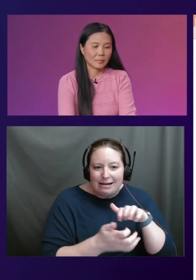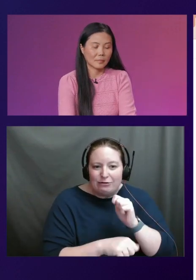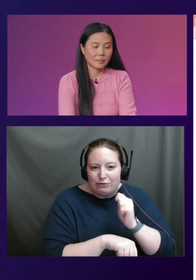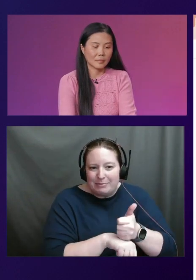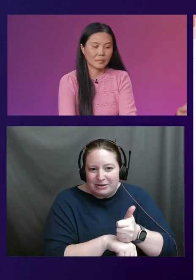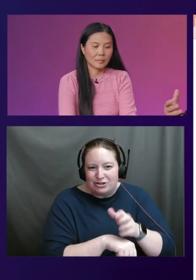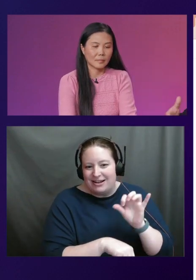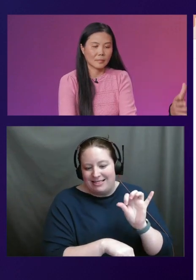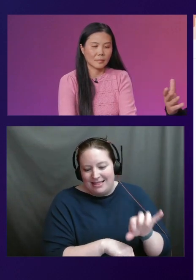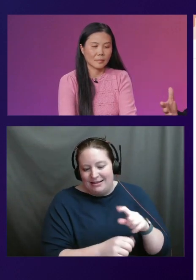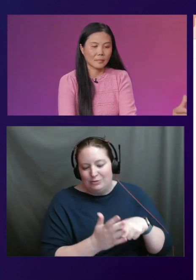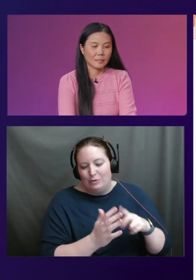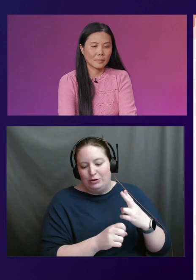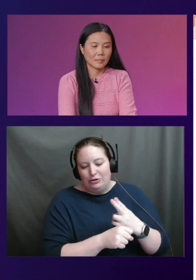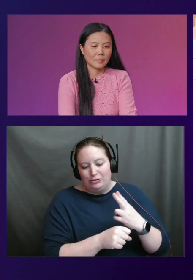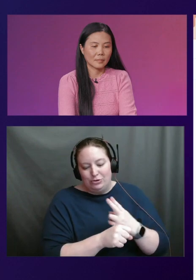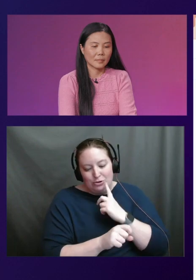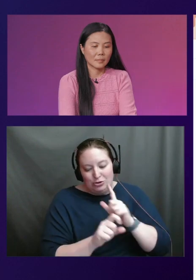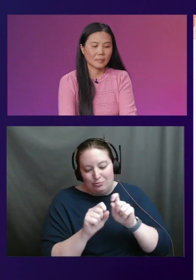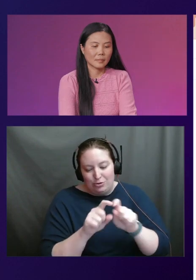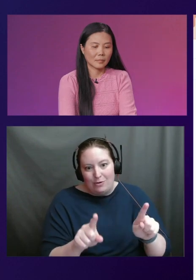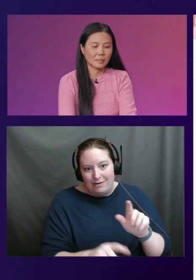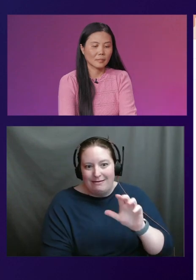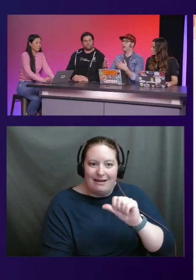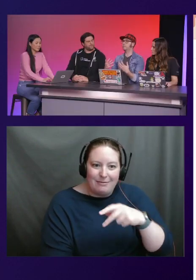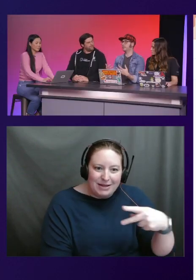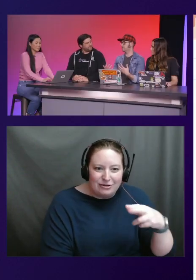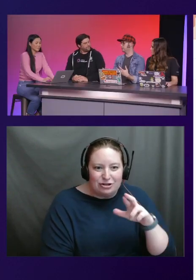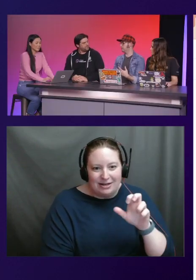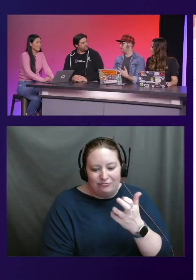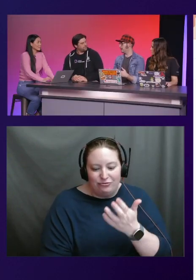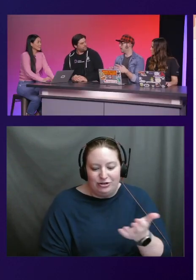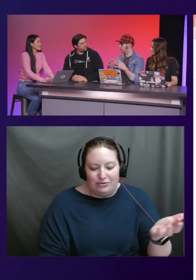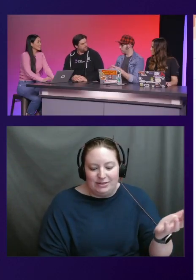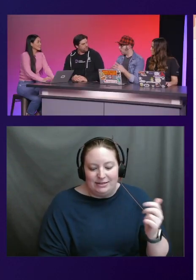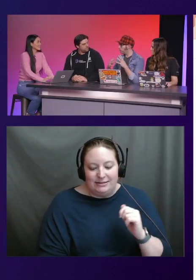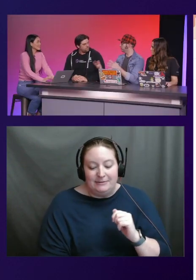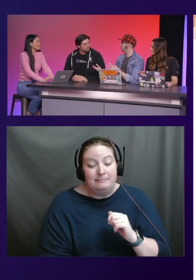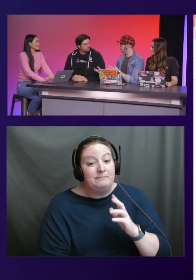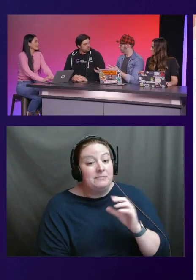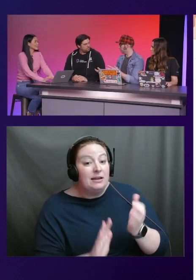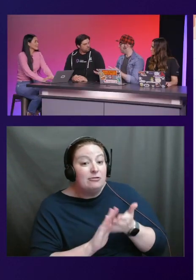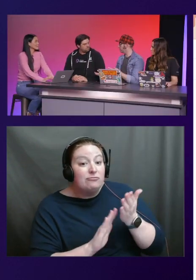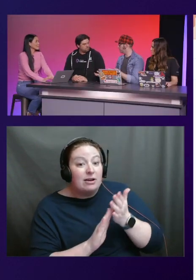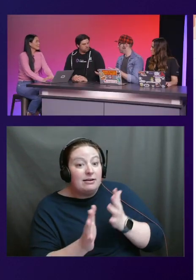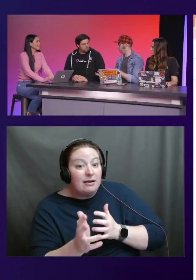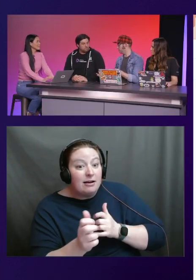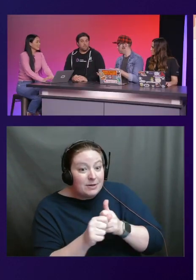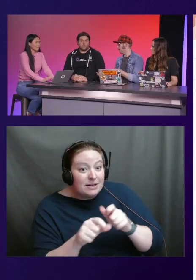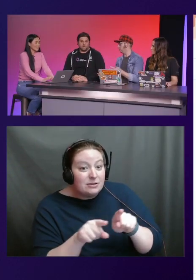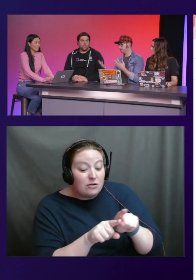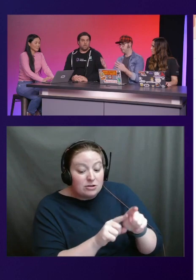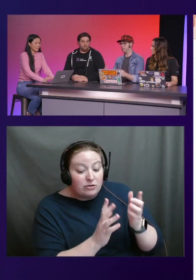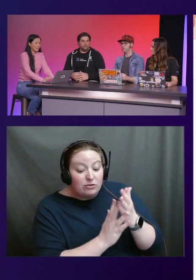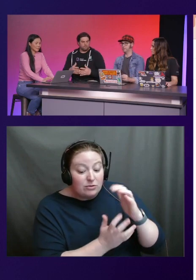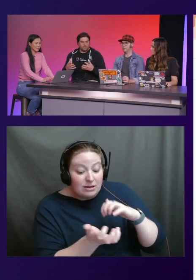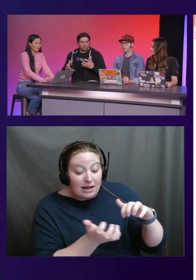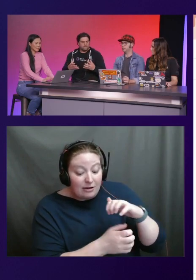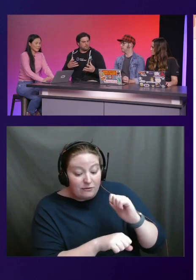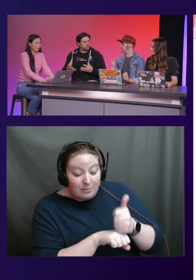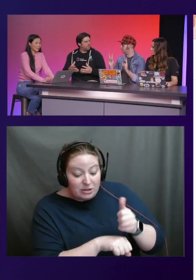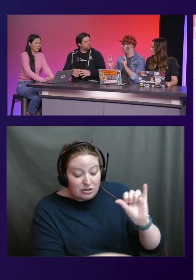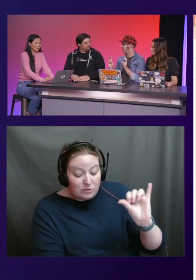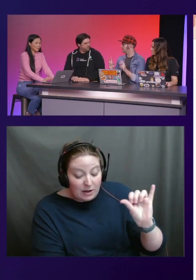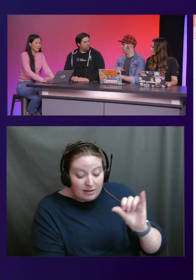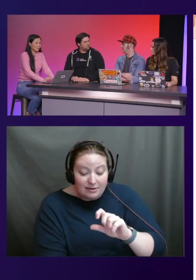use to deploy our applications and resources in AWS. And running updates to a stack also goes through CloudFormation as well. Yeah, So, and like, it in